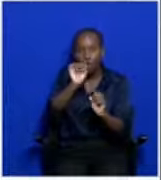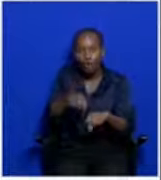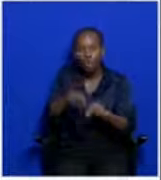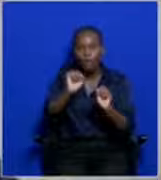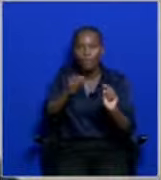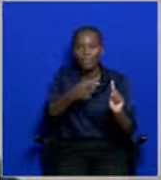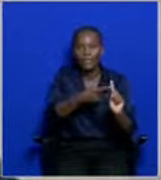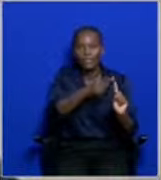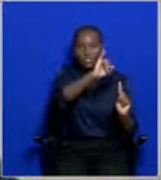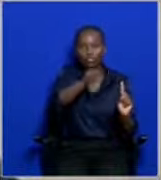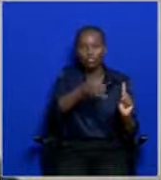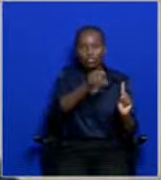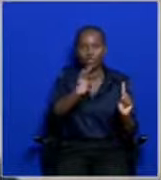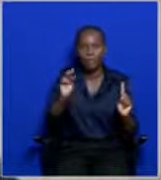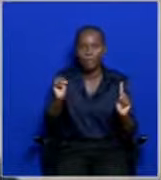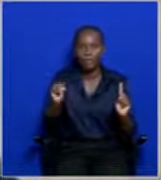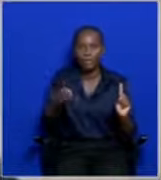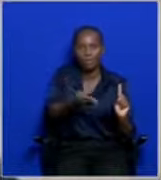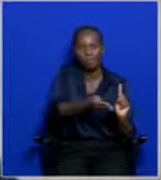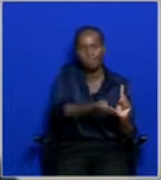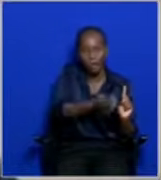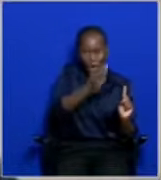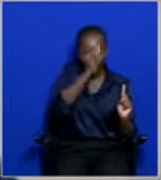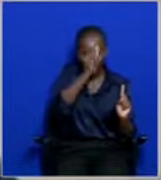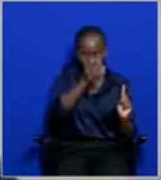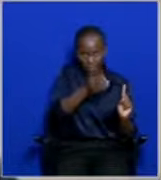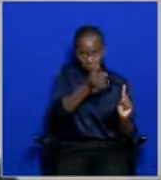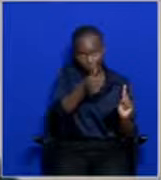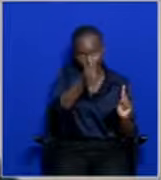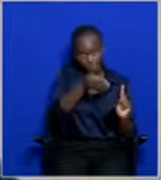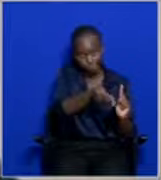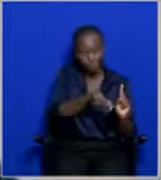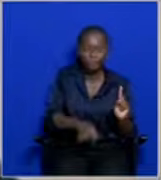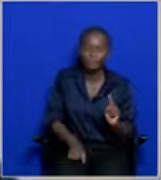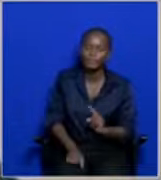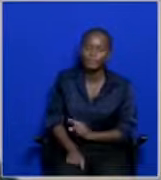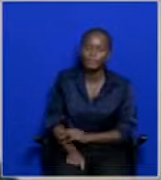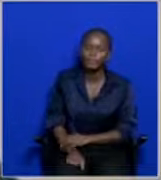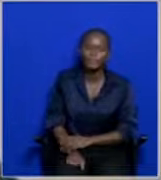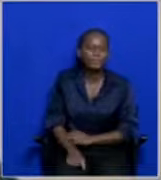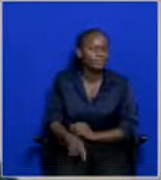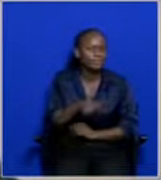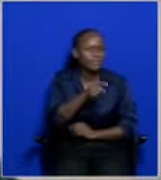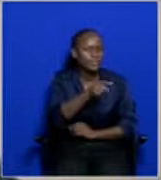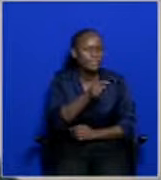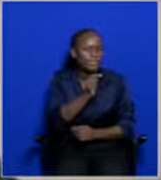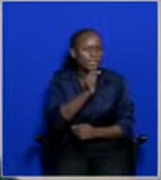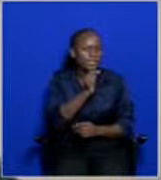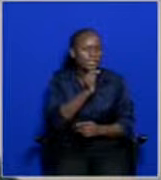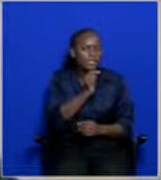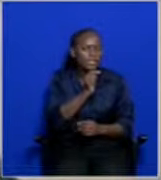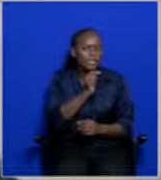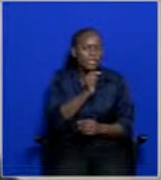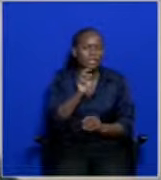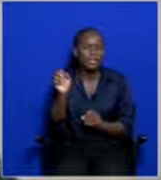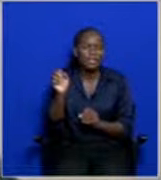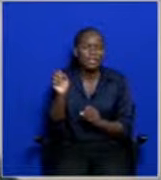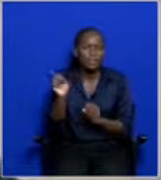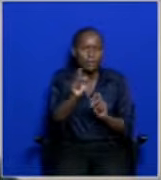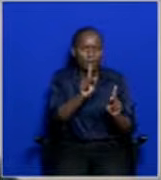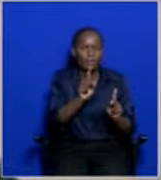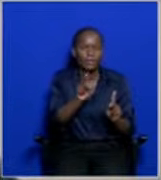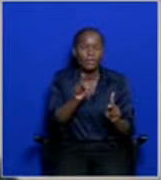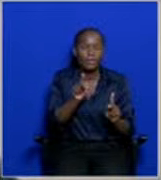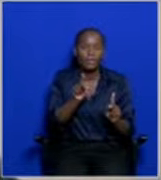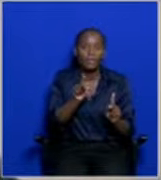Were you able to determine where in these pictures you say Brigadier